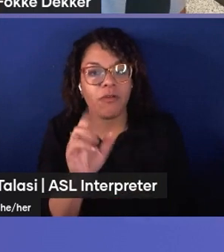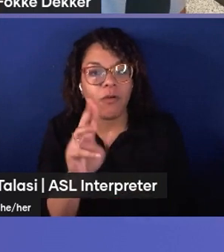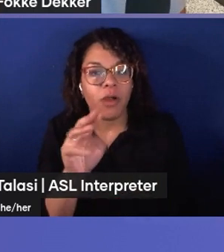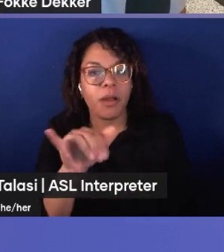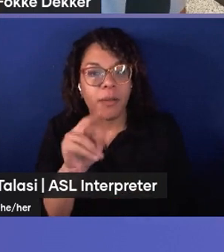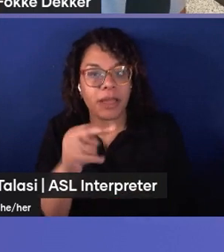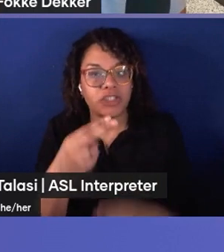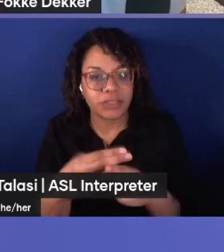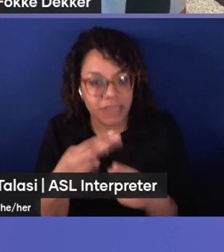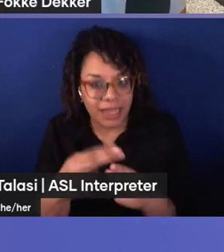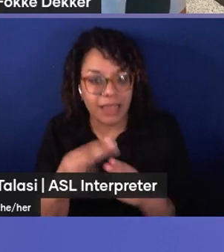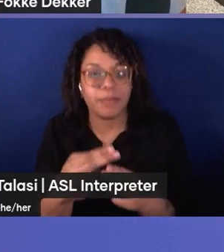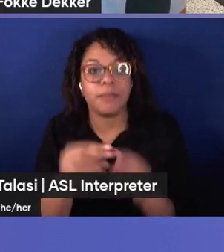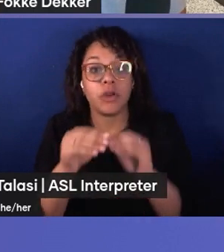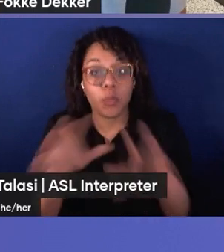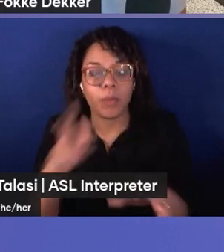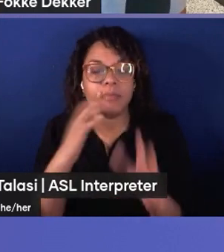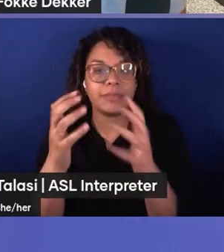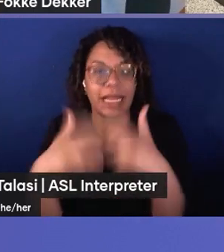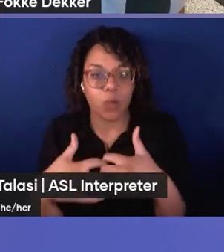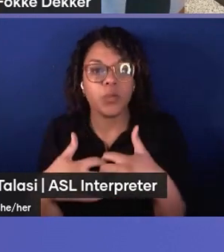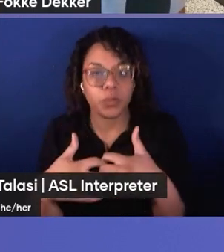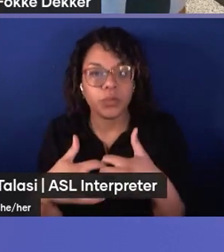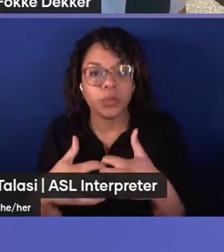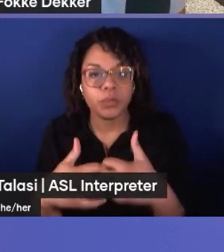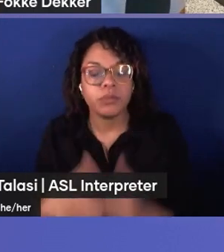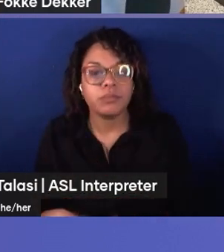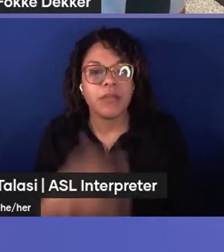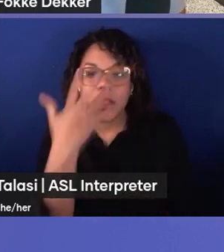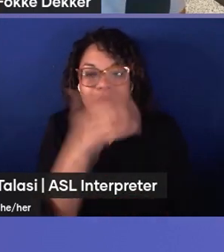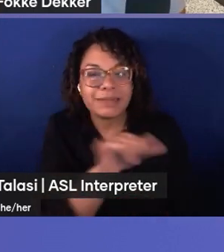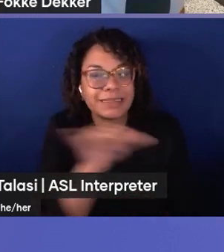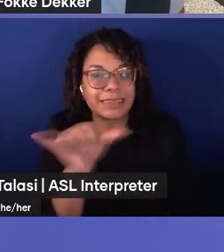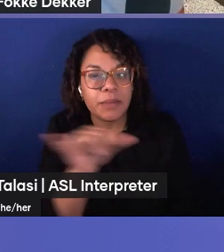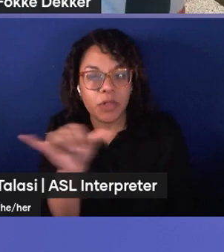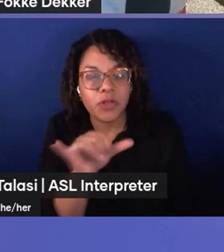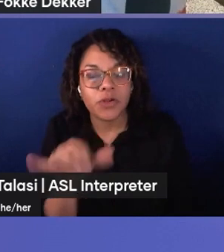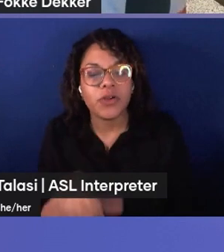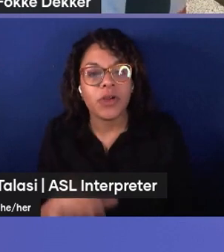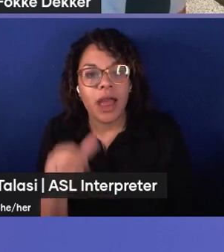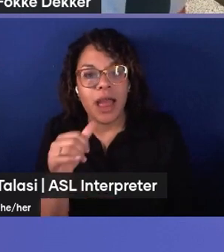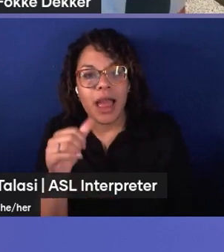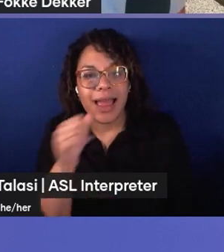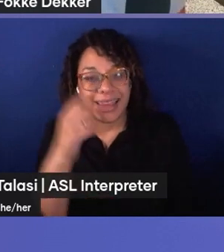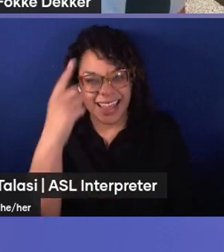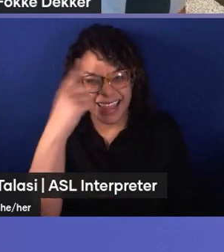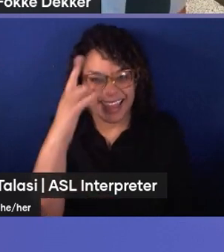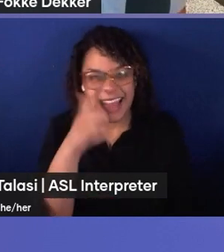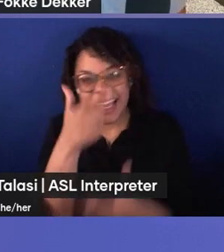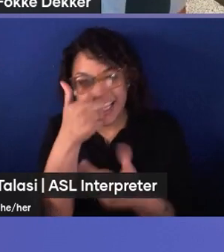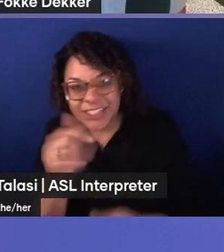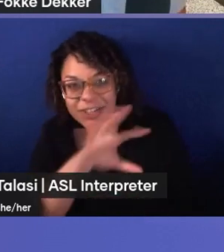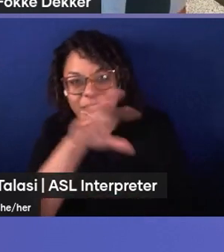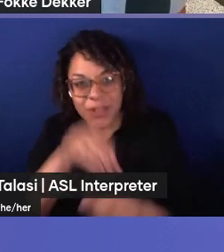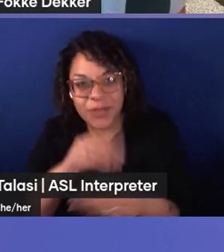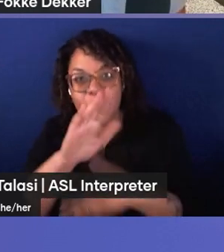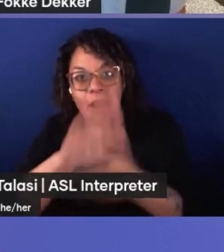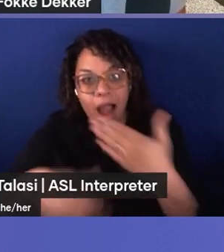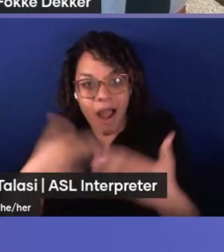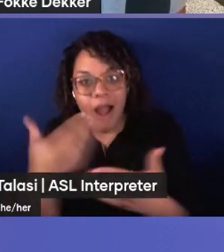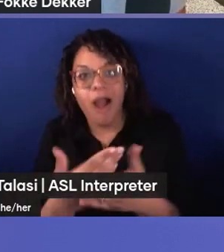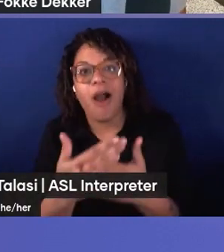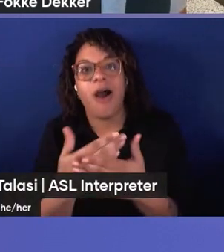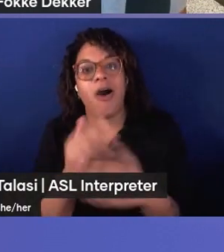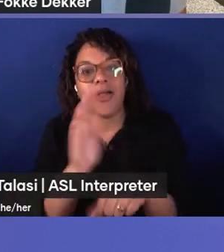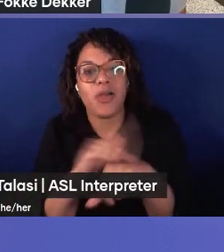take down the deployment. And it looks very similar to this. Like I didn't think it was interesting to include all the REST